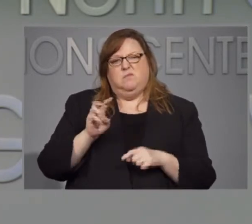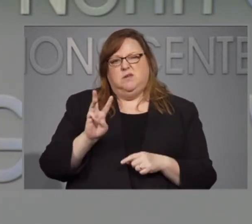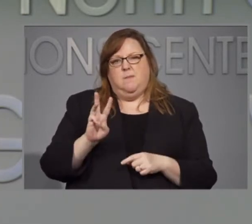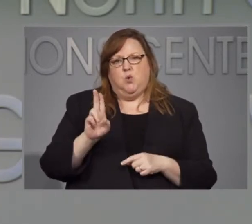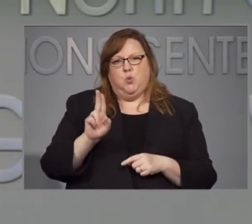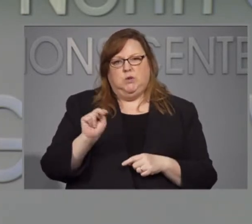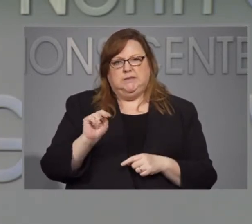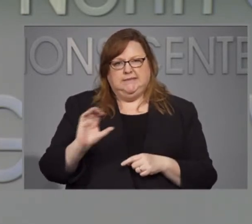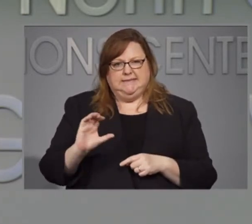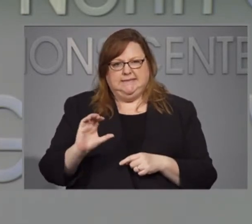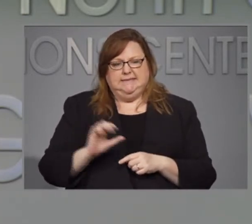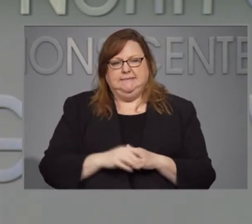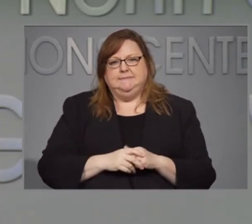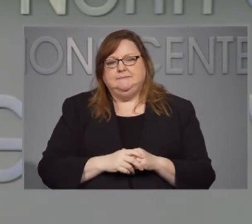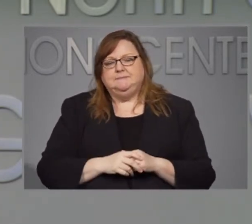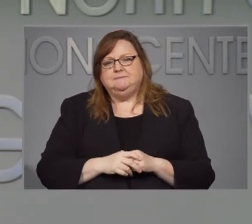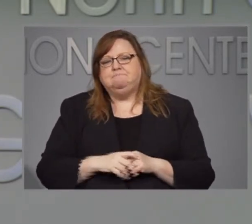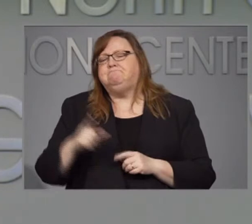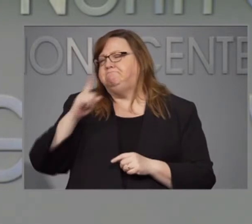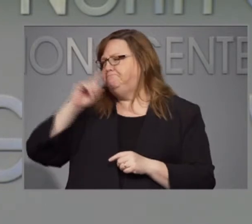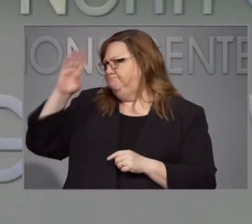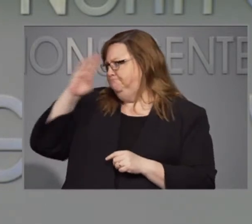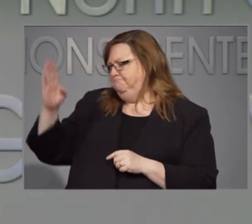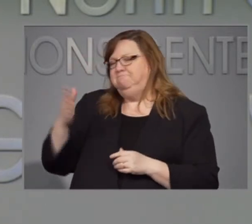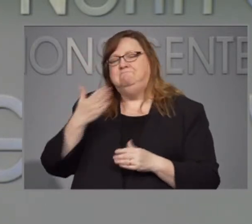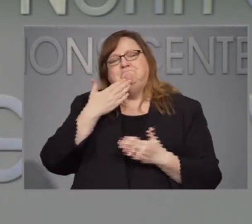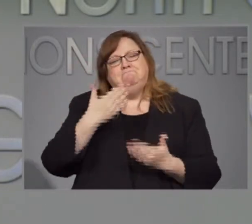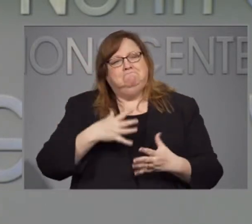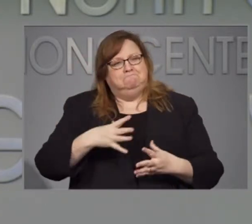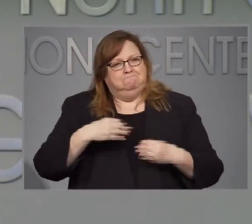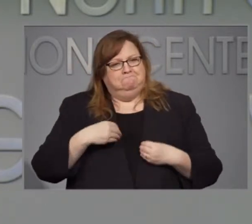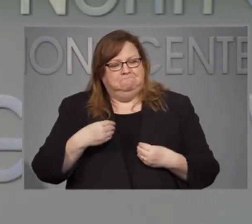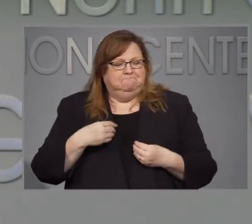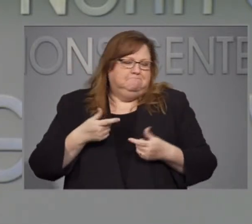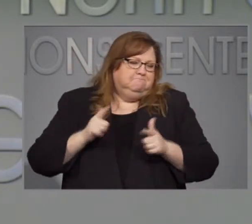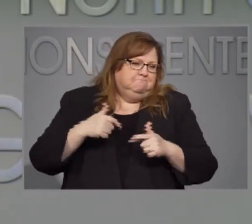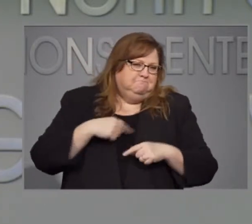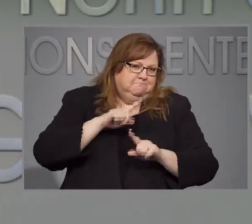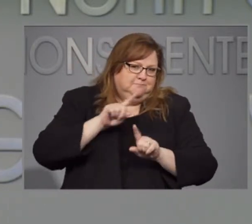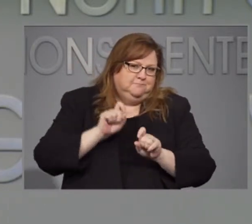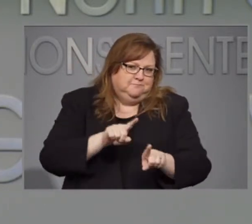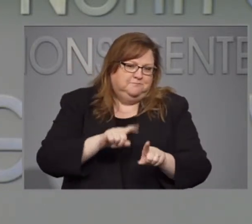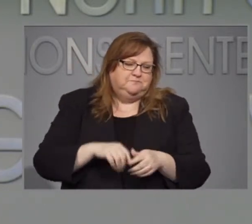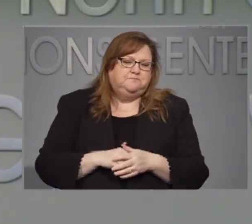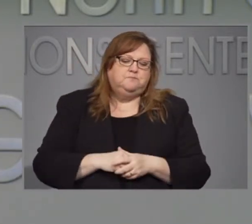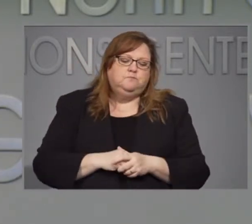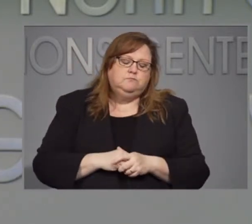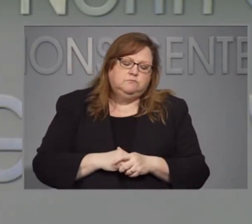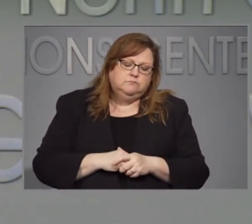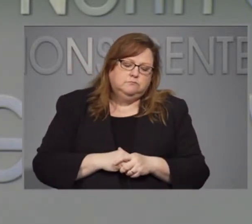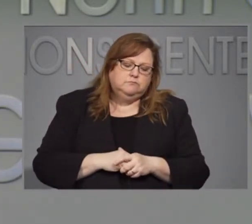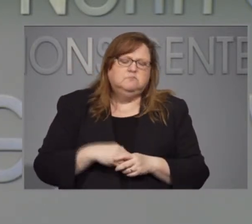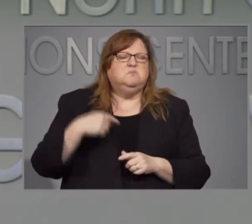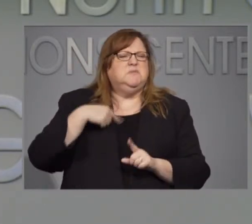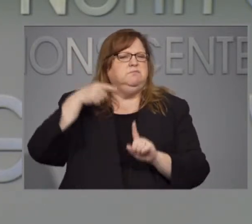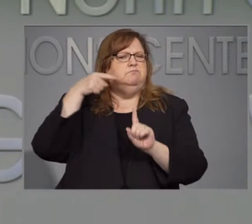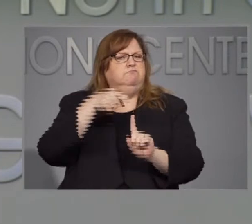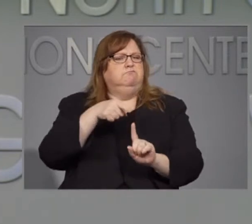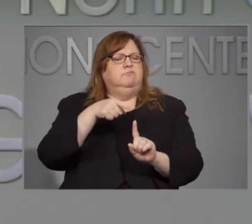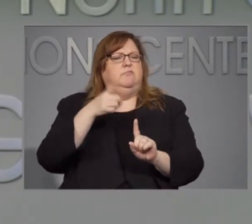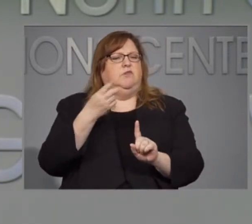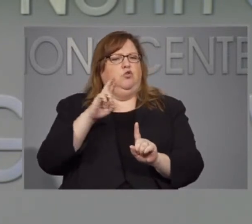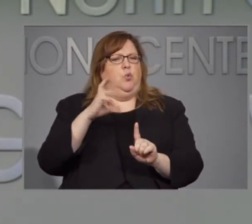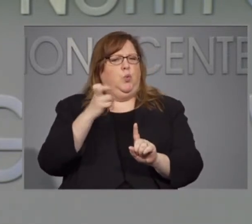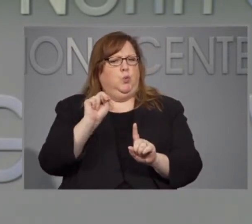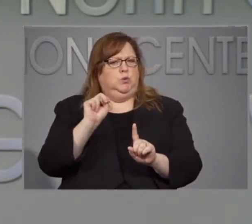Hello, Governor and Secretary. Thank you for taking my question. I'm Rebecca Martinez from WUNC. My question is for Dr. Cohen. Where